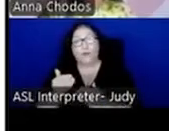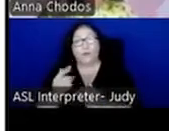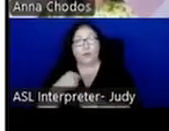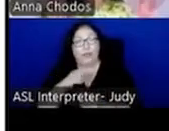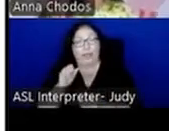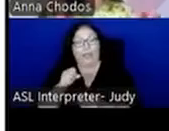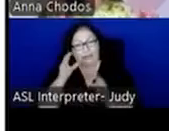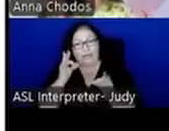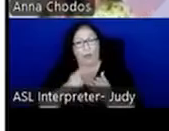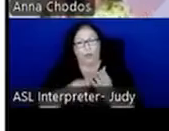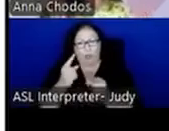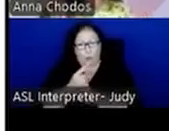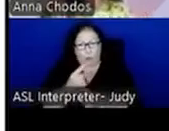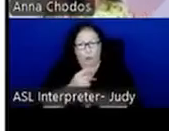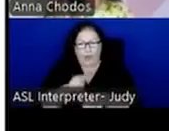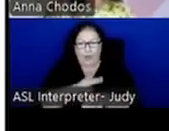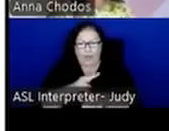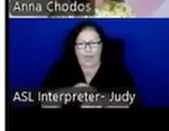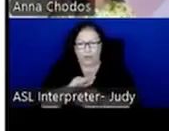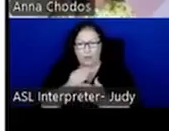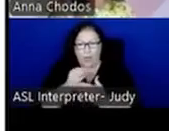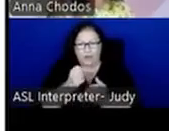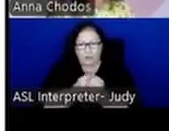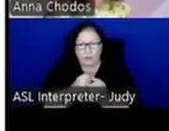particular scenario, and then support accordingly.